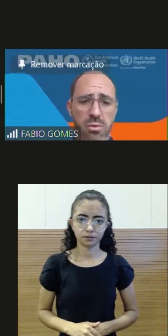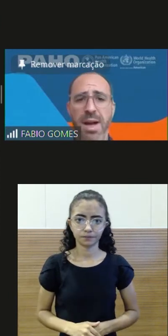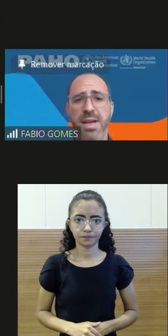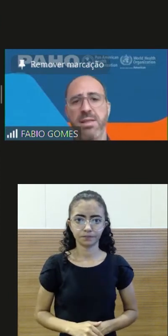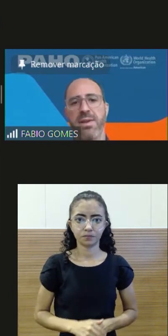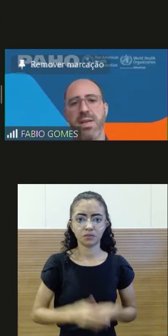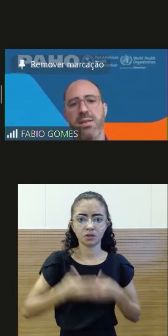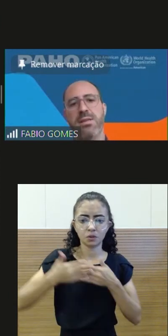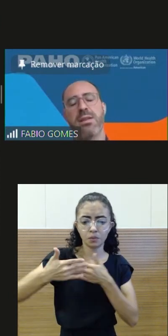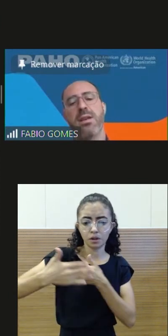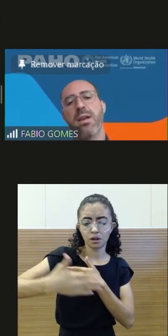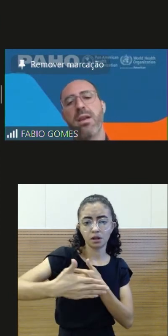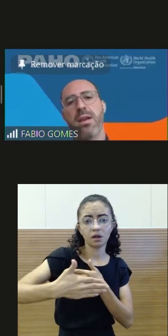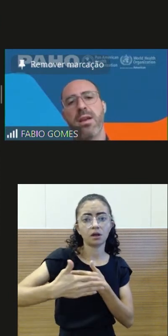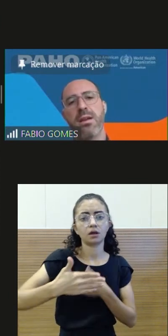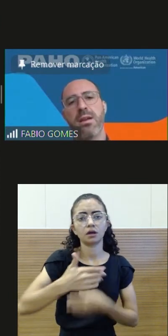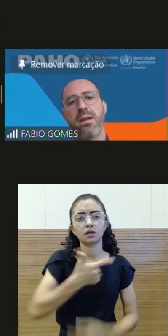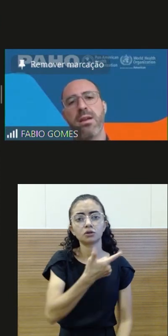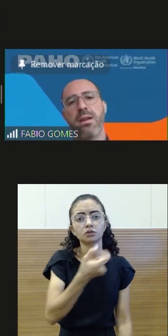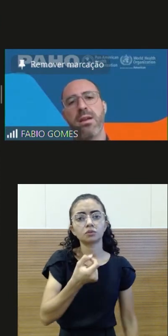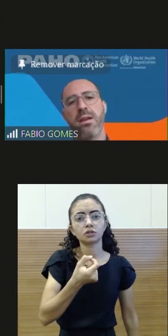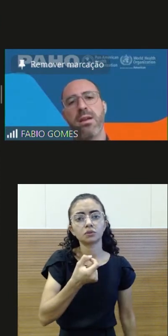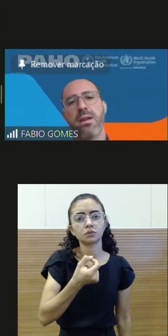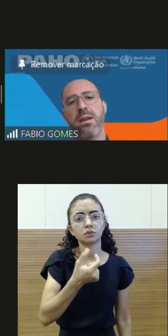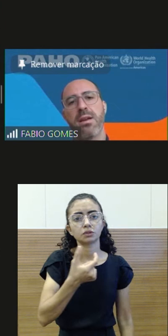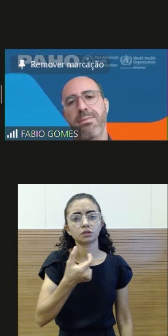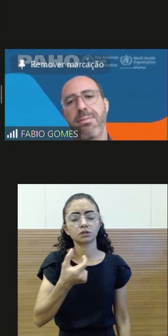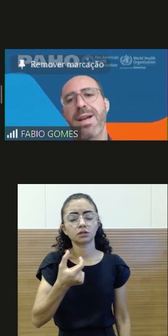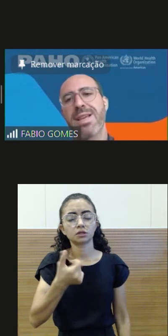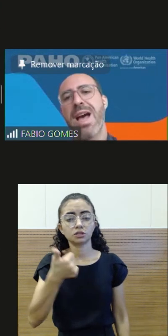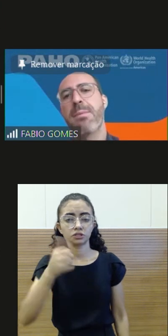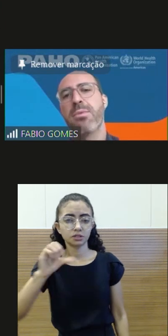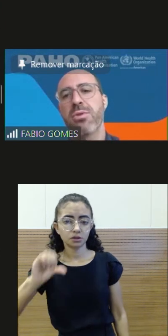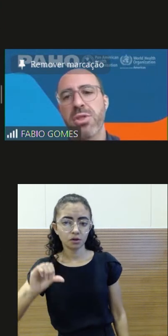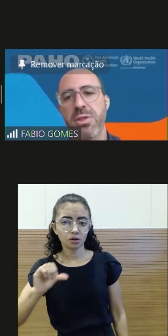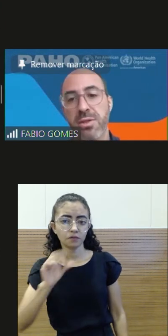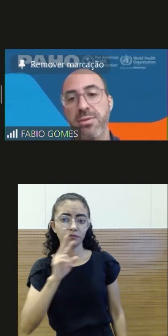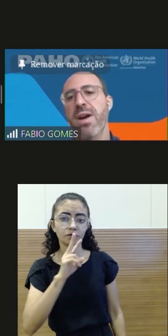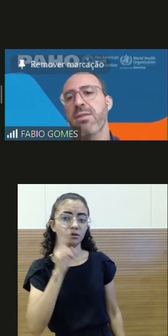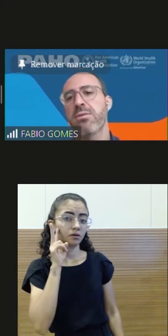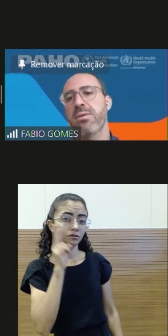until 2019, 3 or more times the growth.